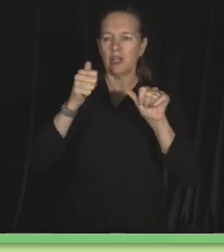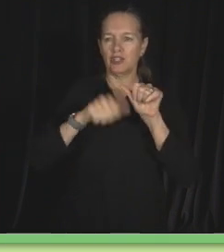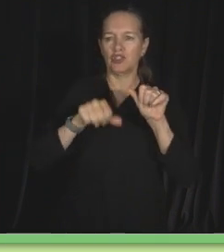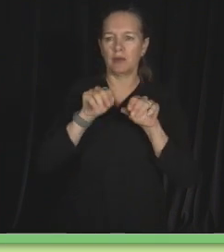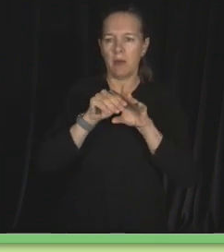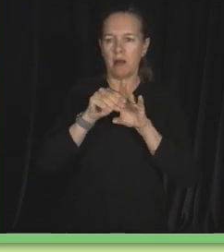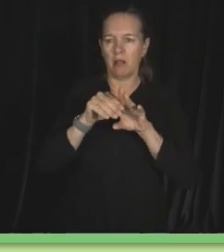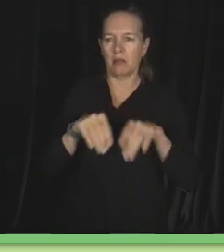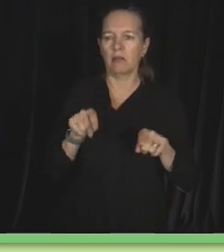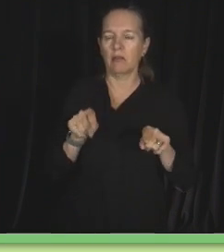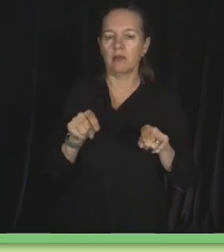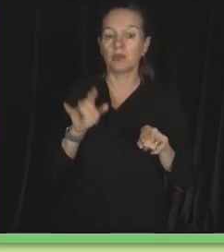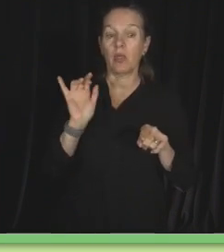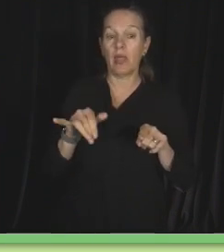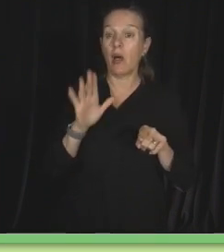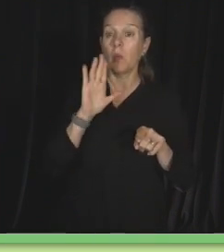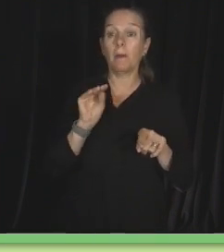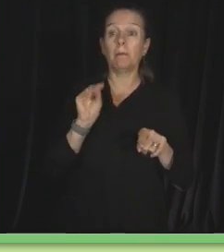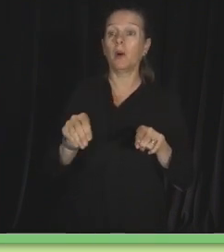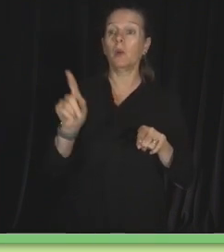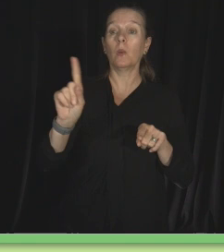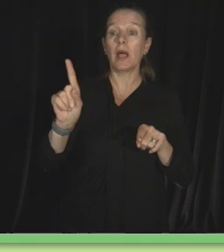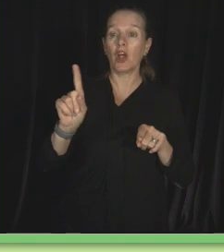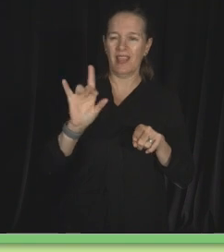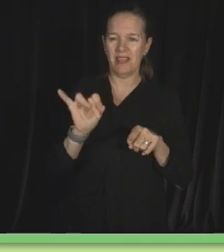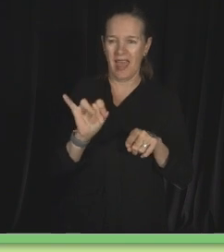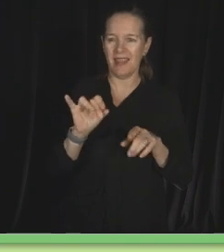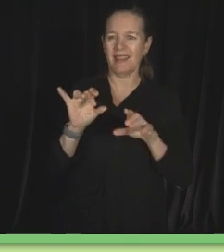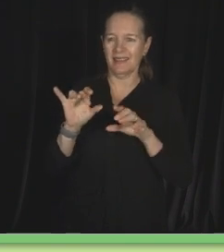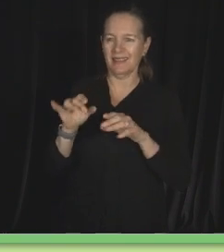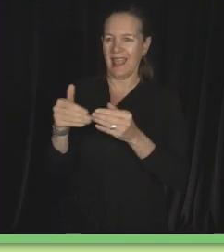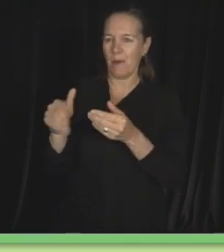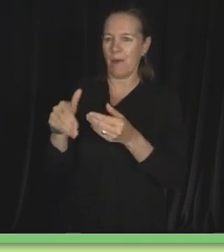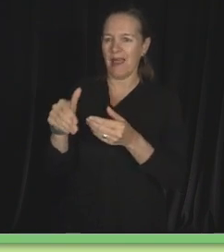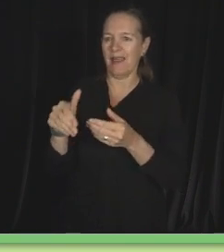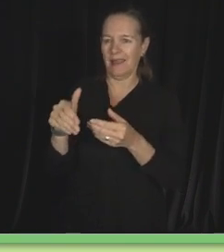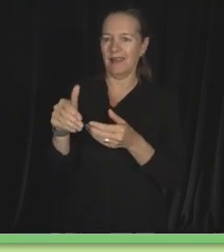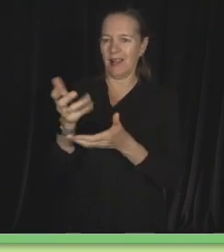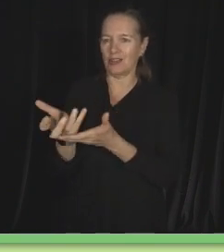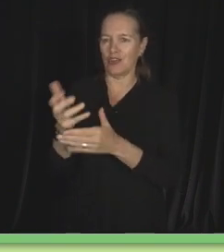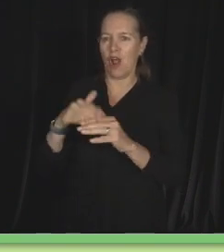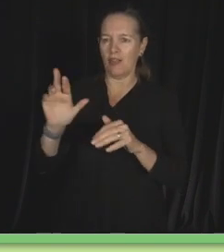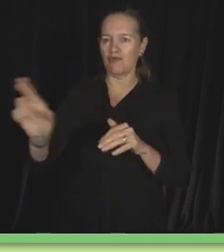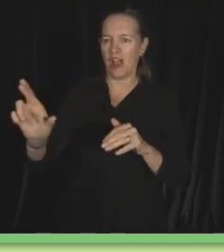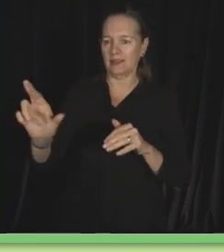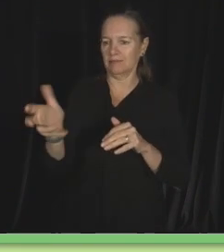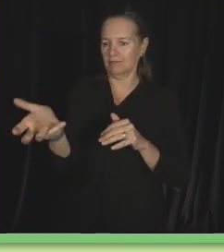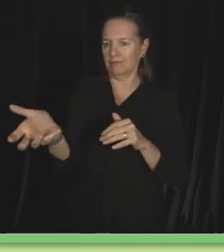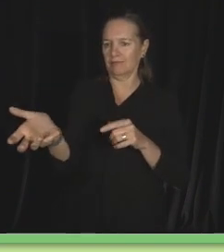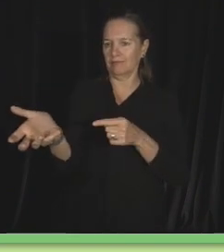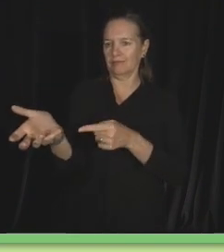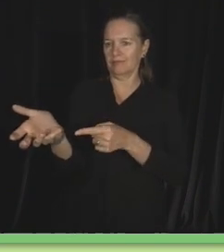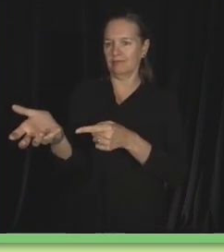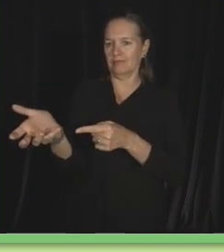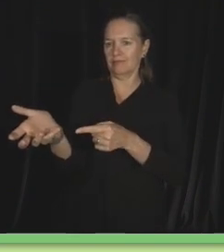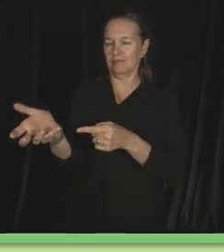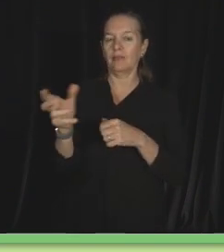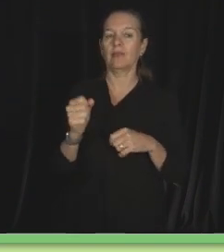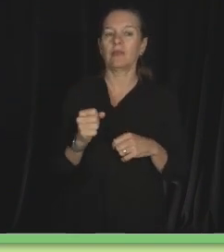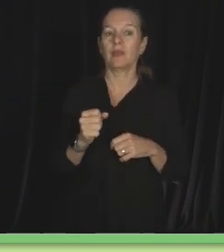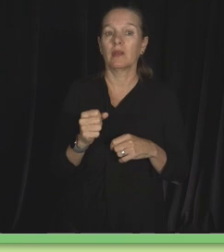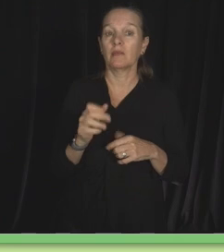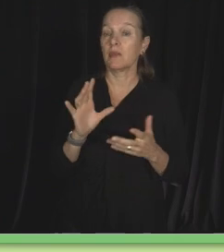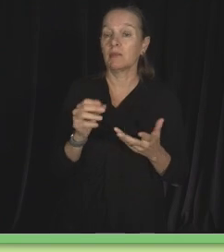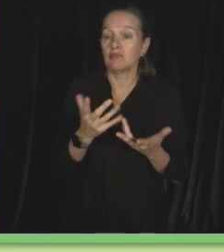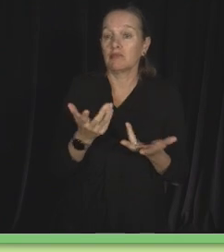We're going to place this specifically in that gateway cluster that you saw on the very right-hand side. And to wrap up, we will deploy